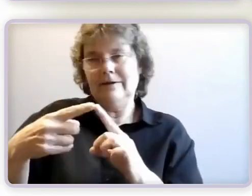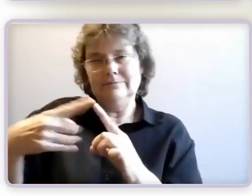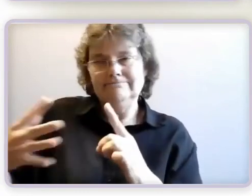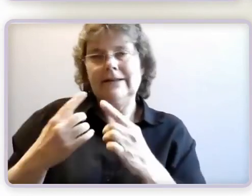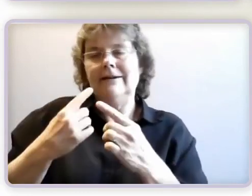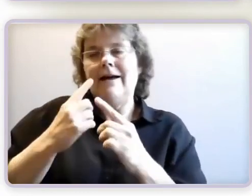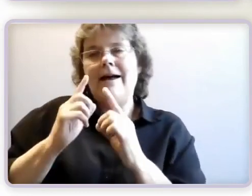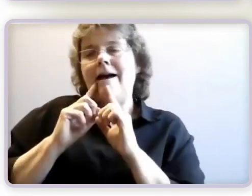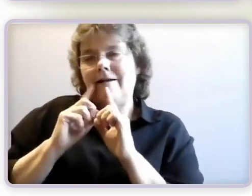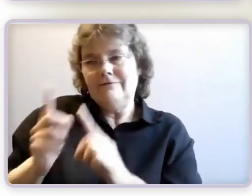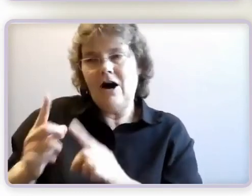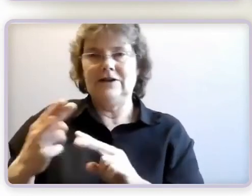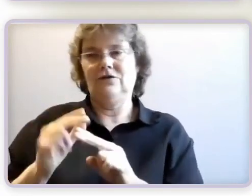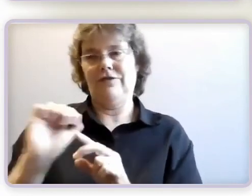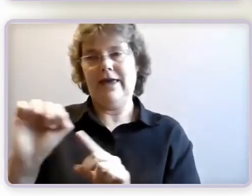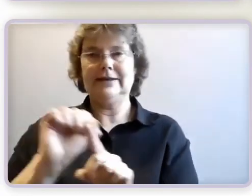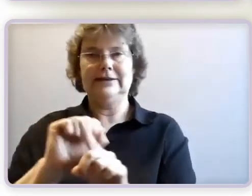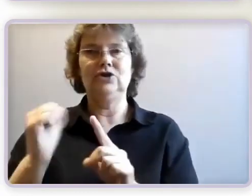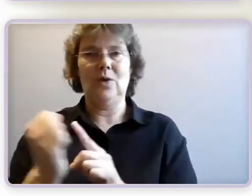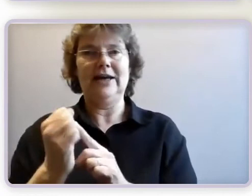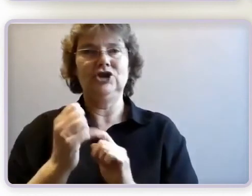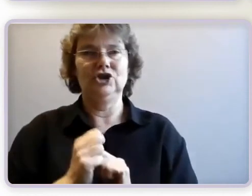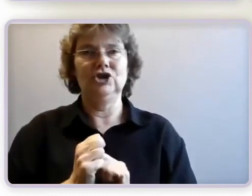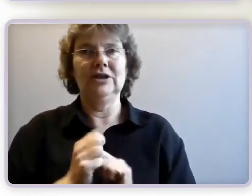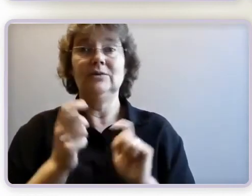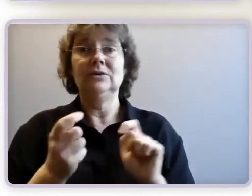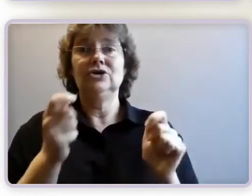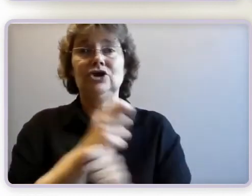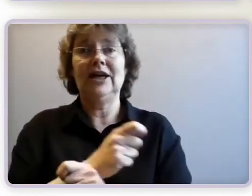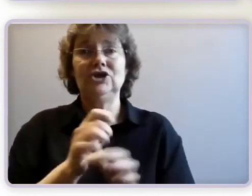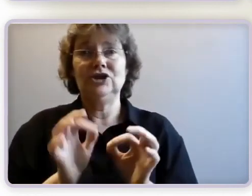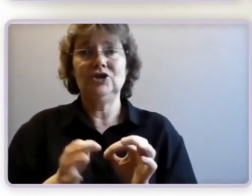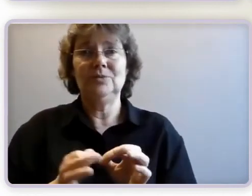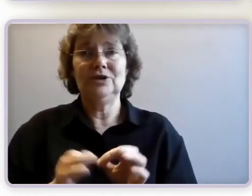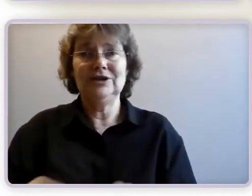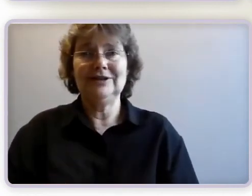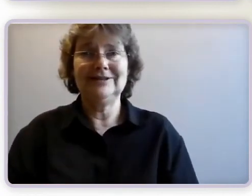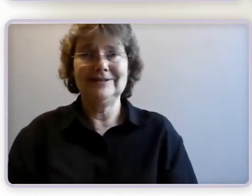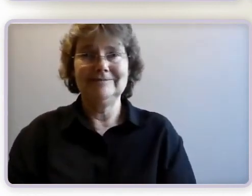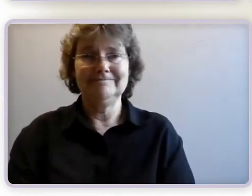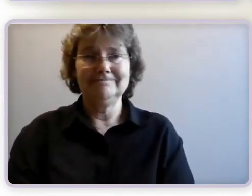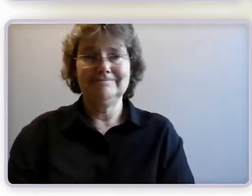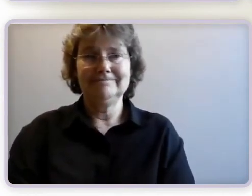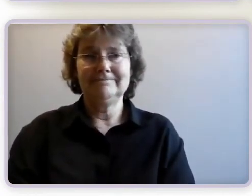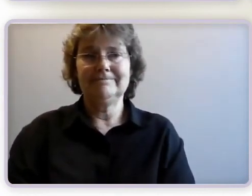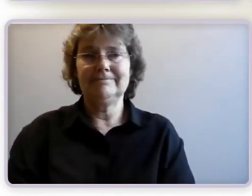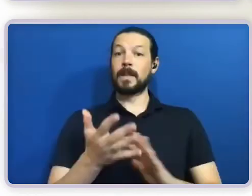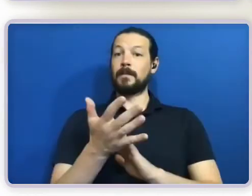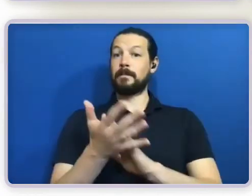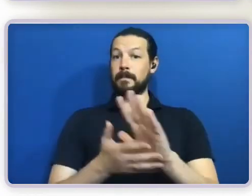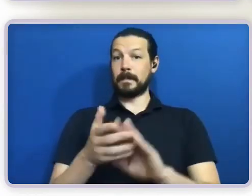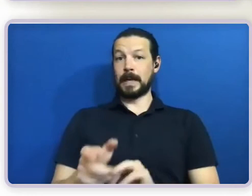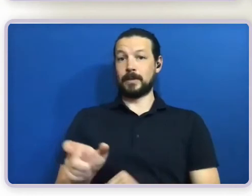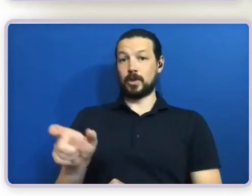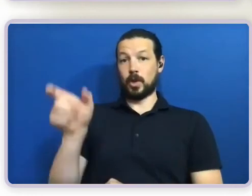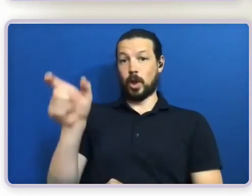that. So are you saying like the client can come and see you and say, well, this is the issue I've got, this is the